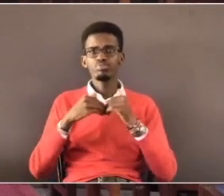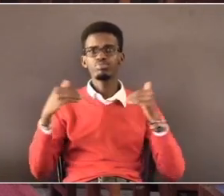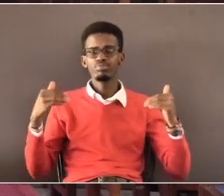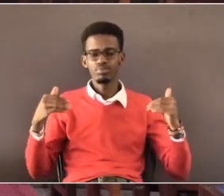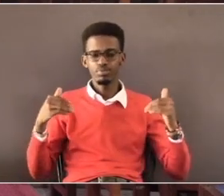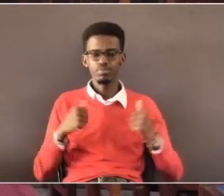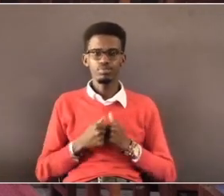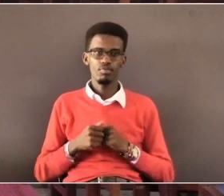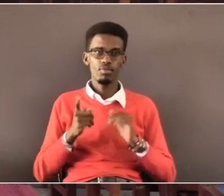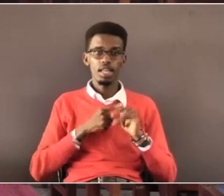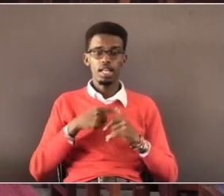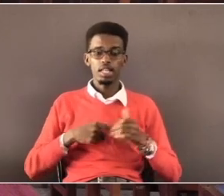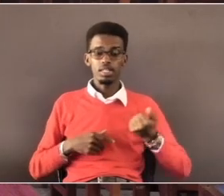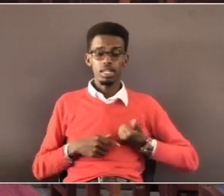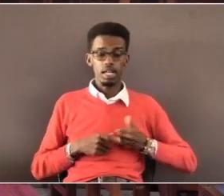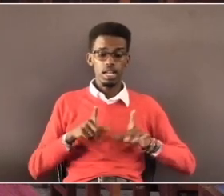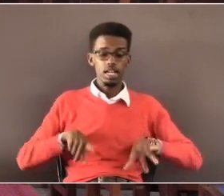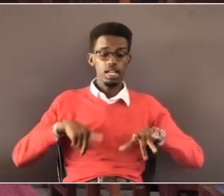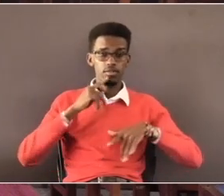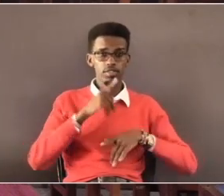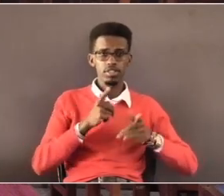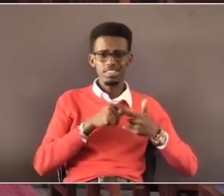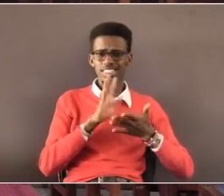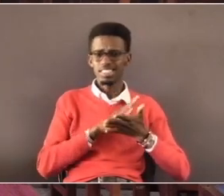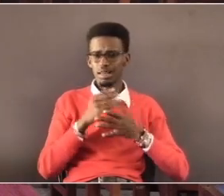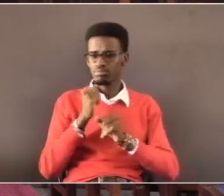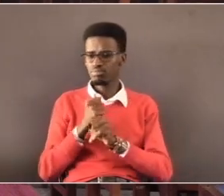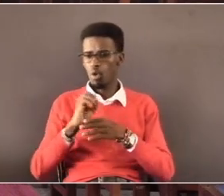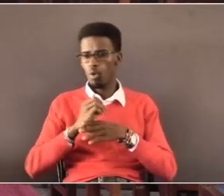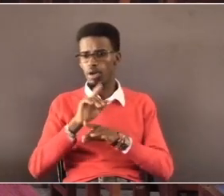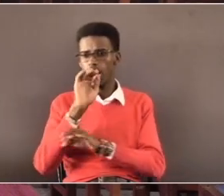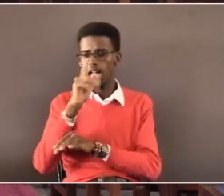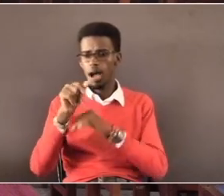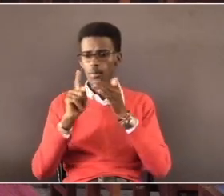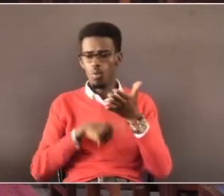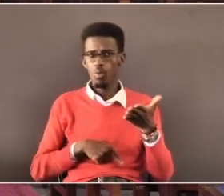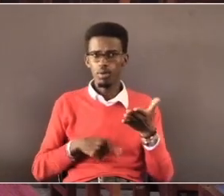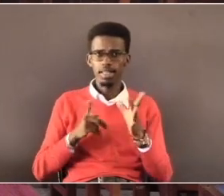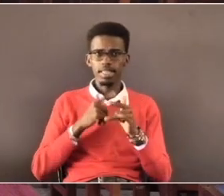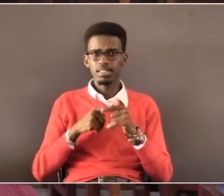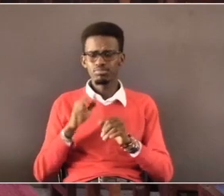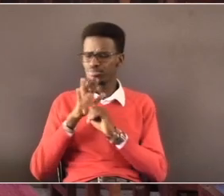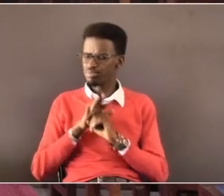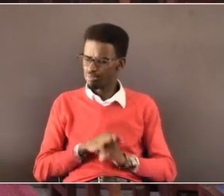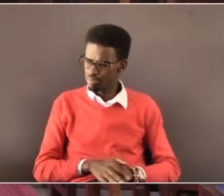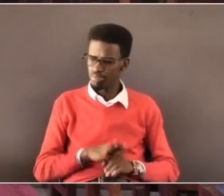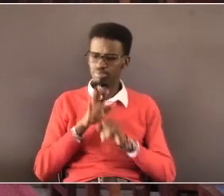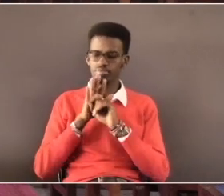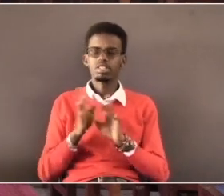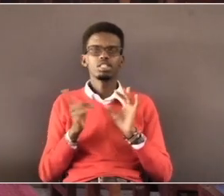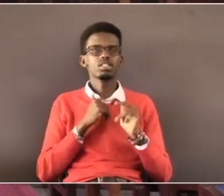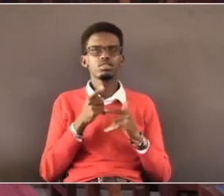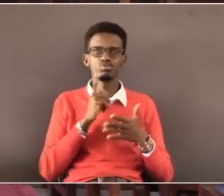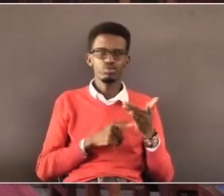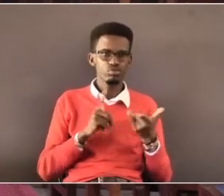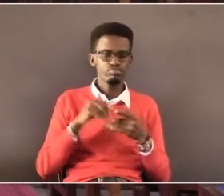boundaries. If the lady in your life is doing something or asking about something, is pushing the buttons, and it